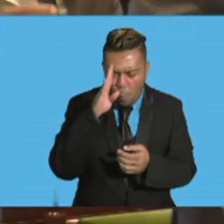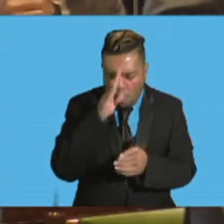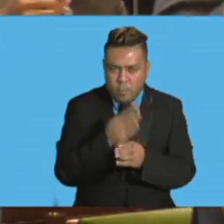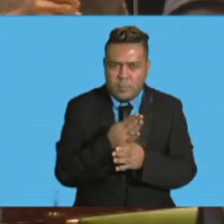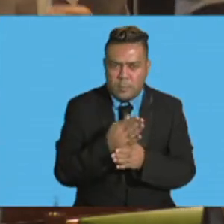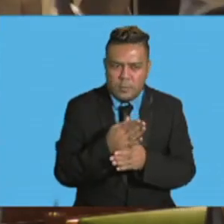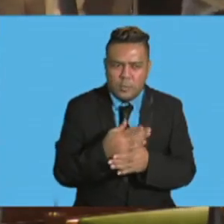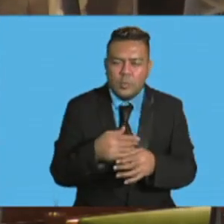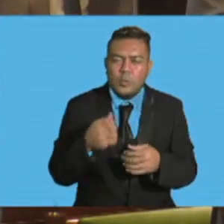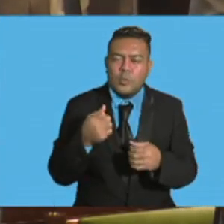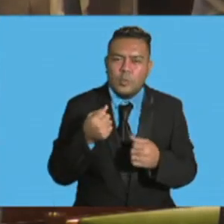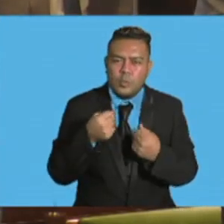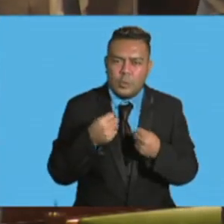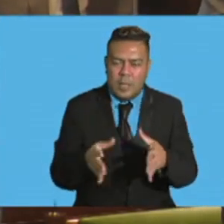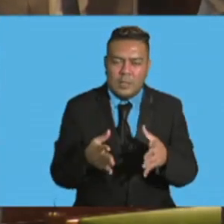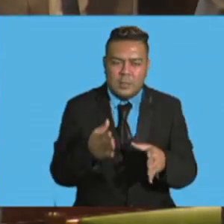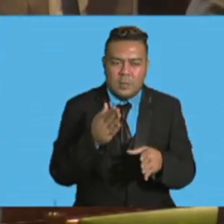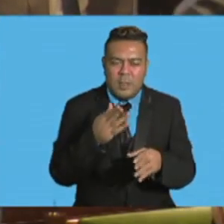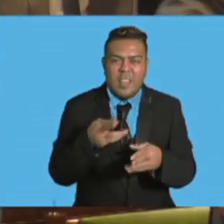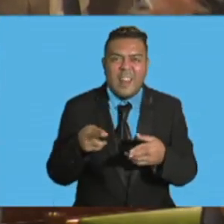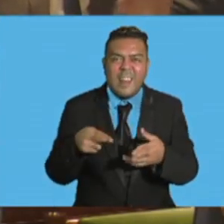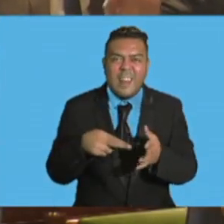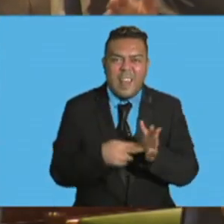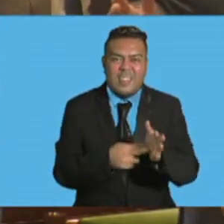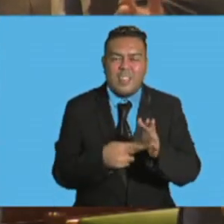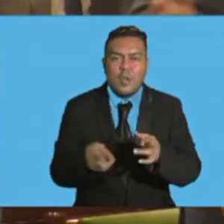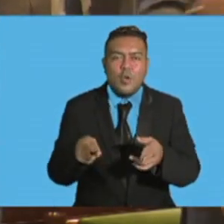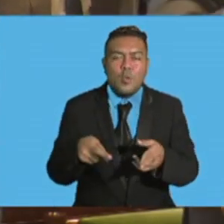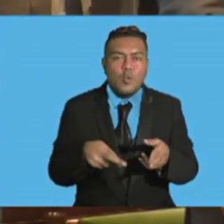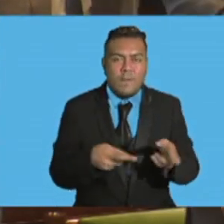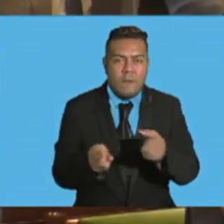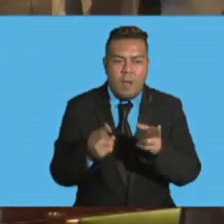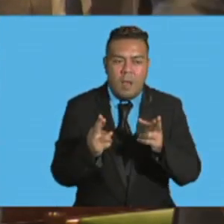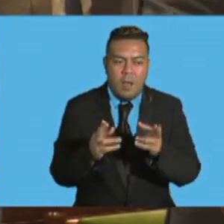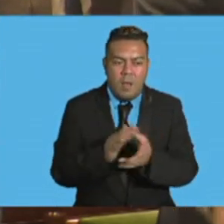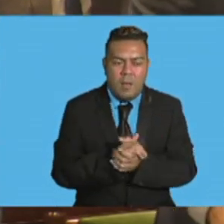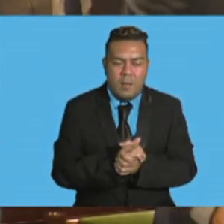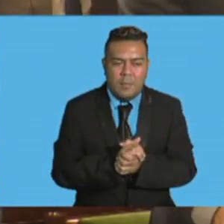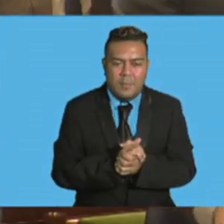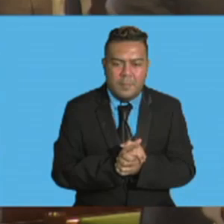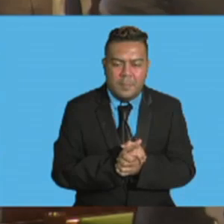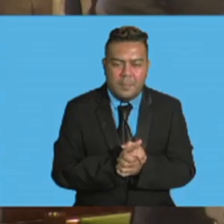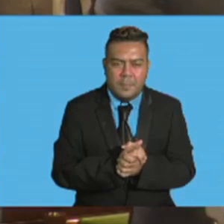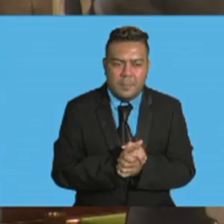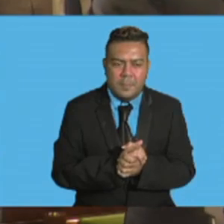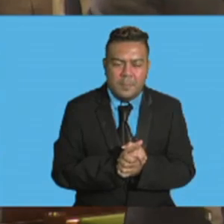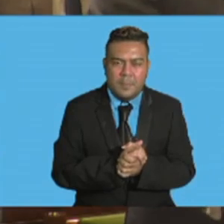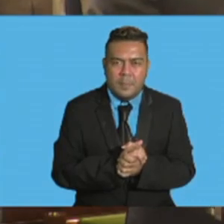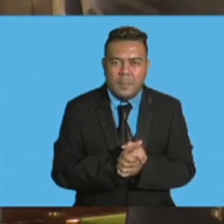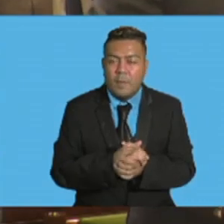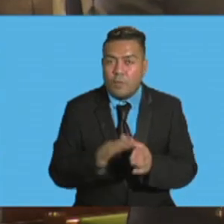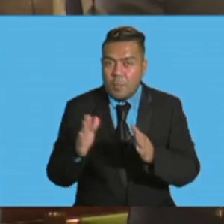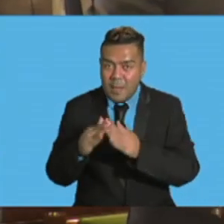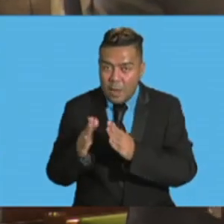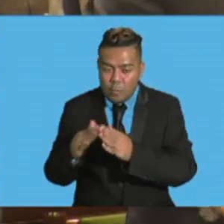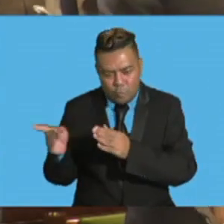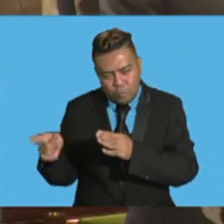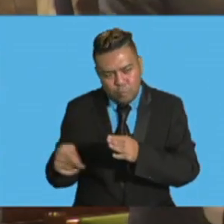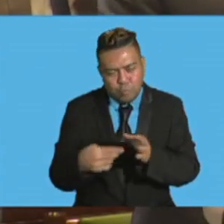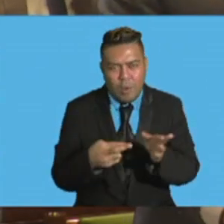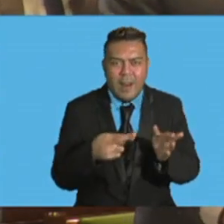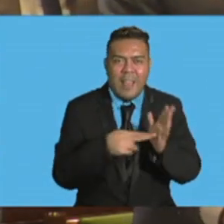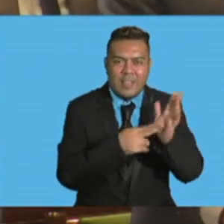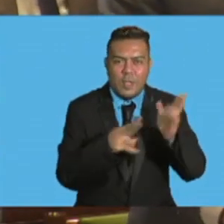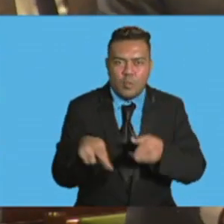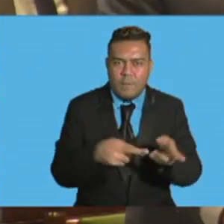at least on stage 1 of the Nandi River, which includes from the town end up towards the Nandi River. Mr. Speaker, sir,